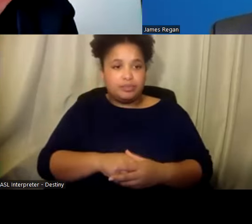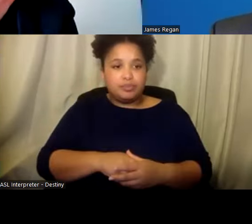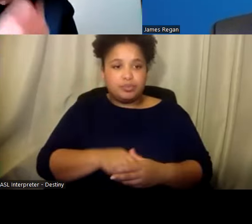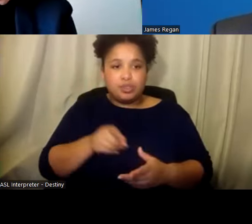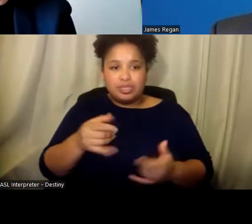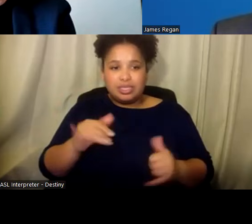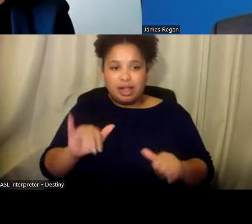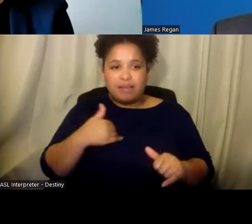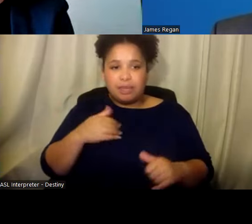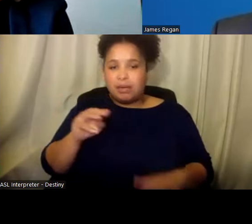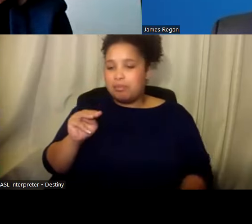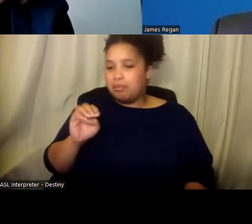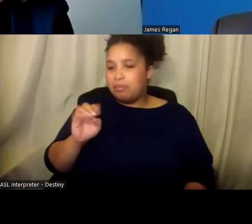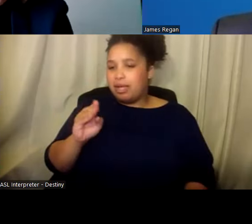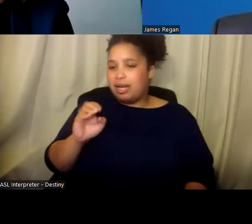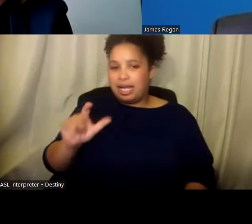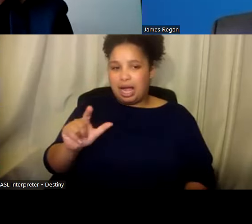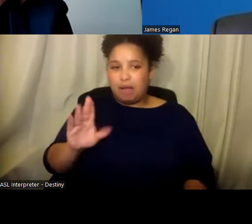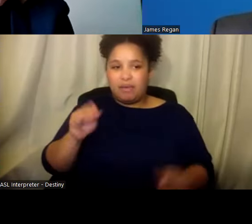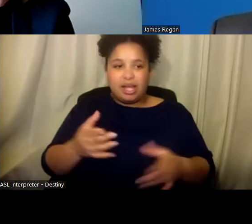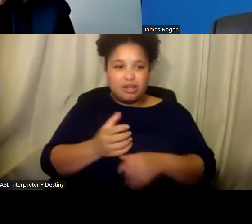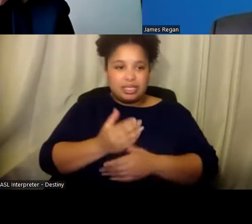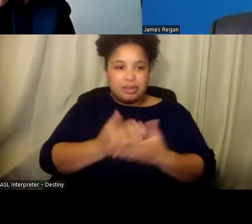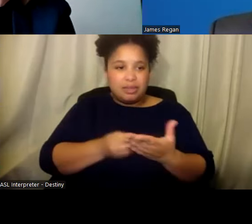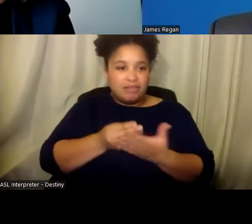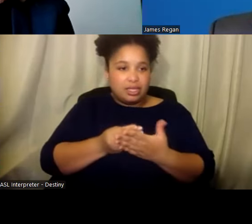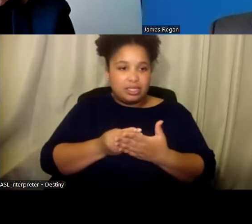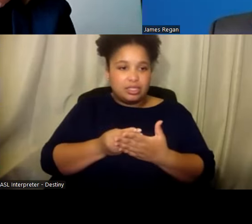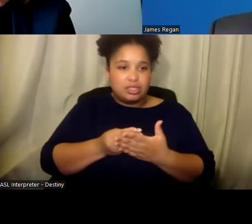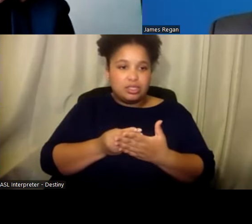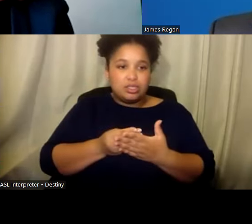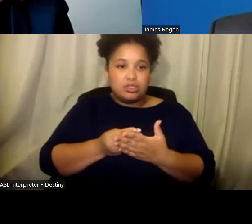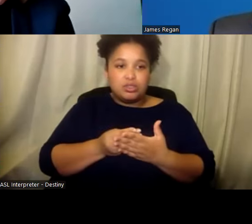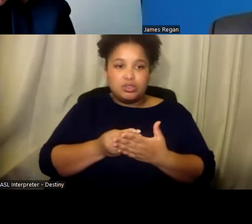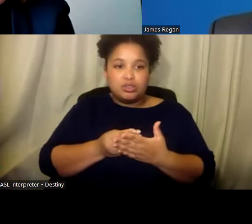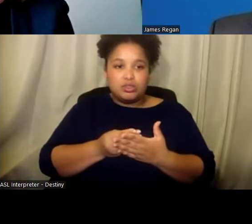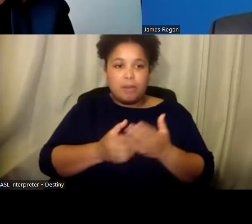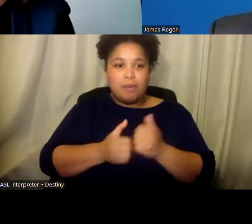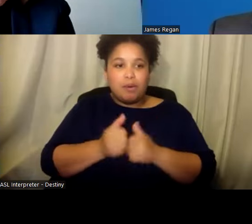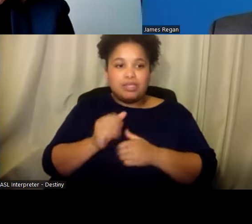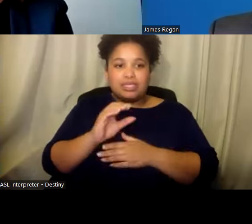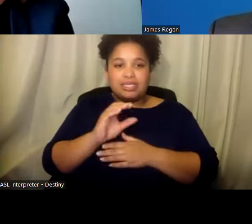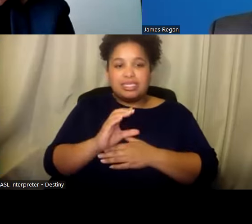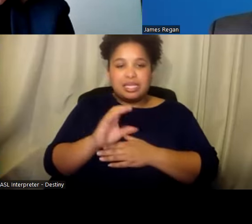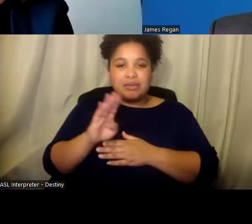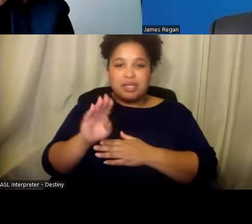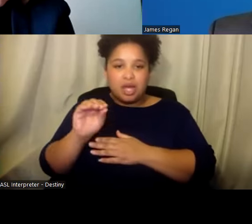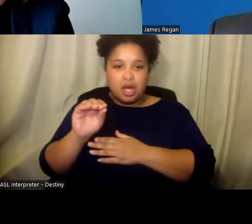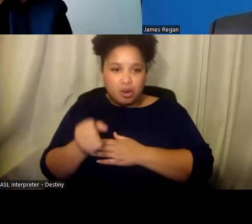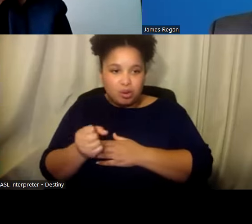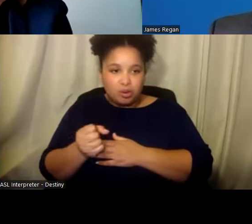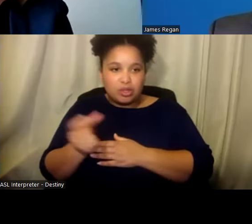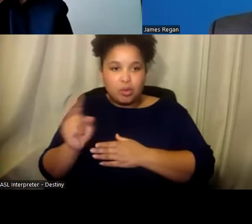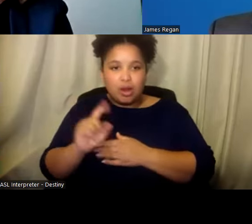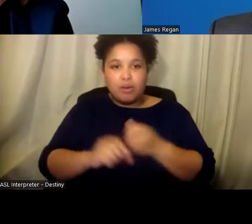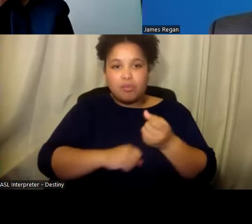have to be a Medi-Cal provider to receive some of these funds. So that leaves out the majority of the CBOs that we're trying, where the promotoras are,